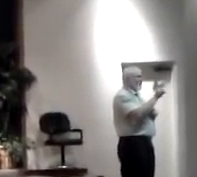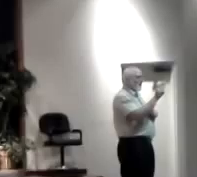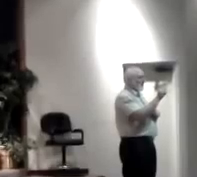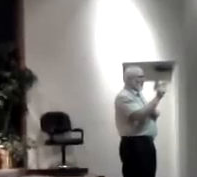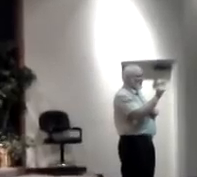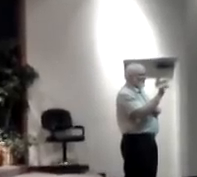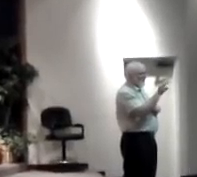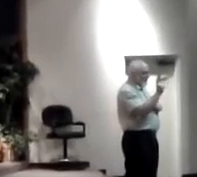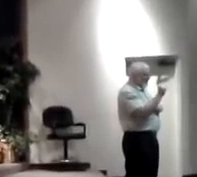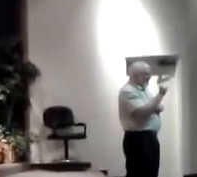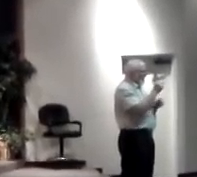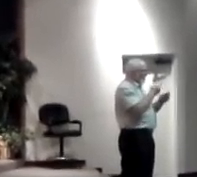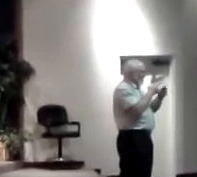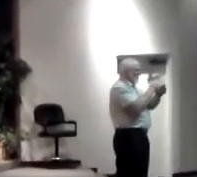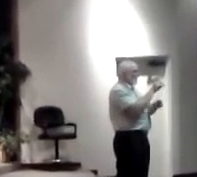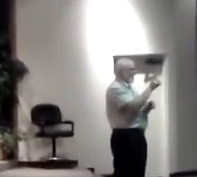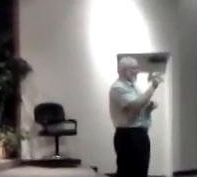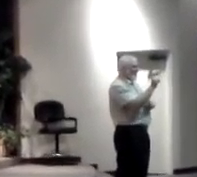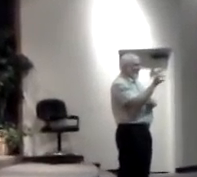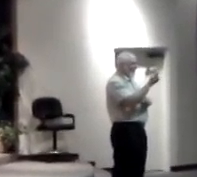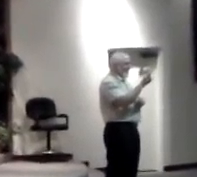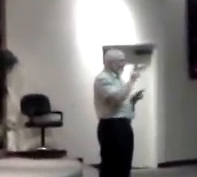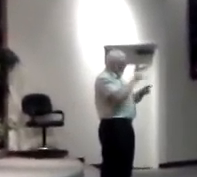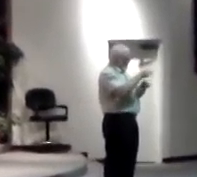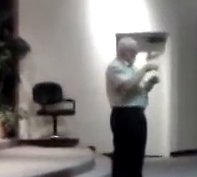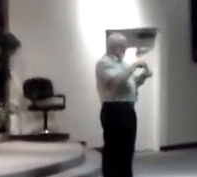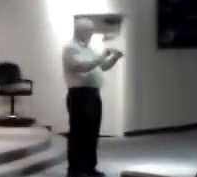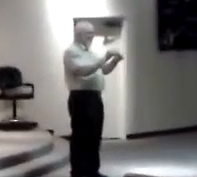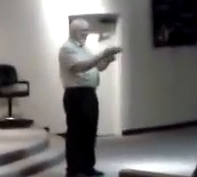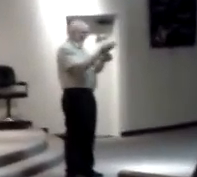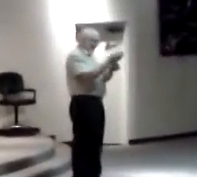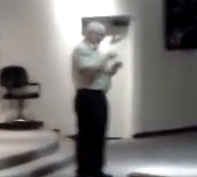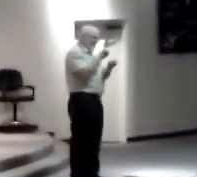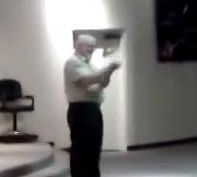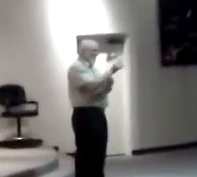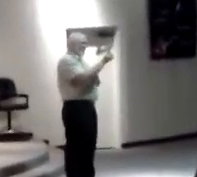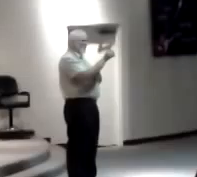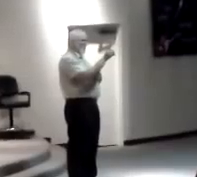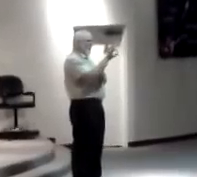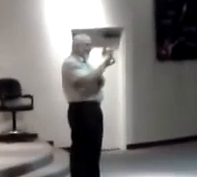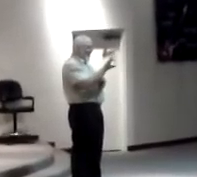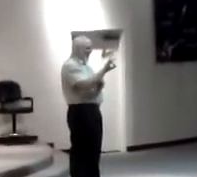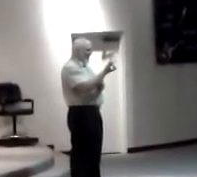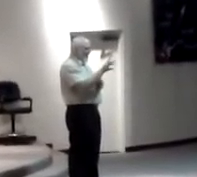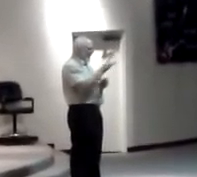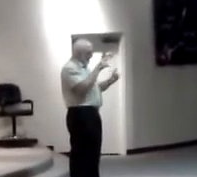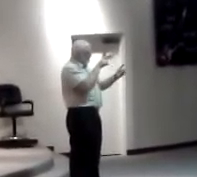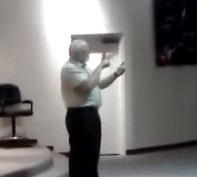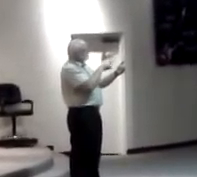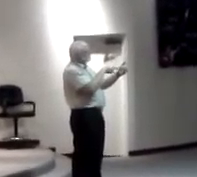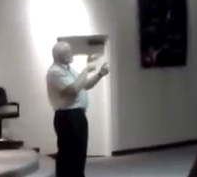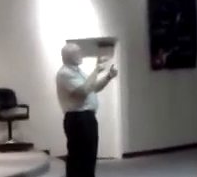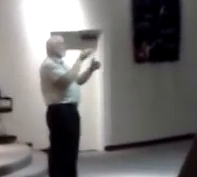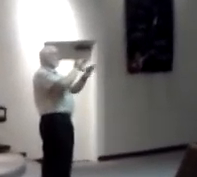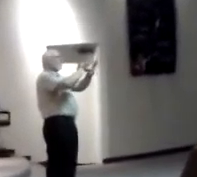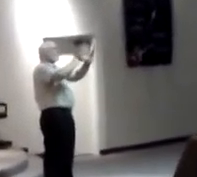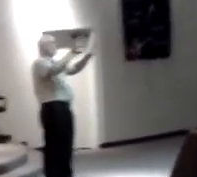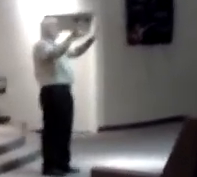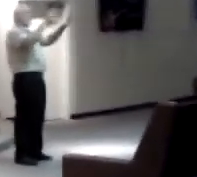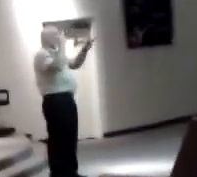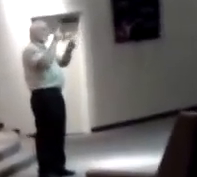V8. Well, so I went to the store and I got a V8. And I was standing there and I was looking at the